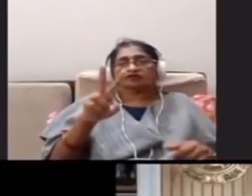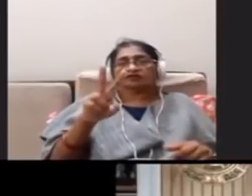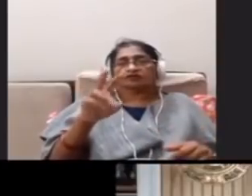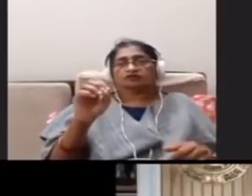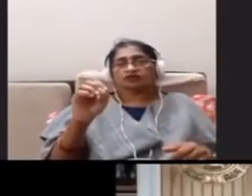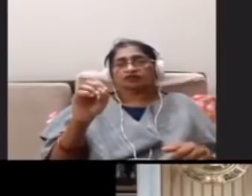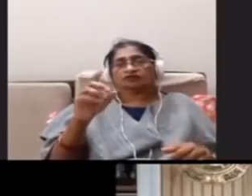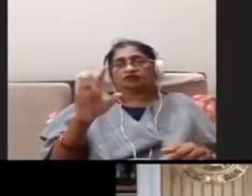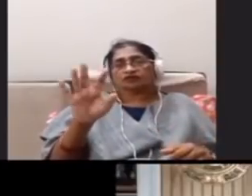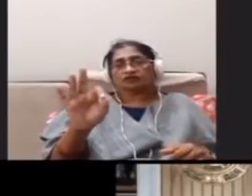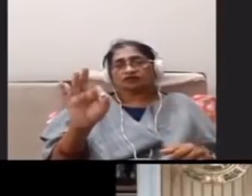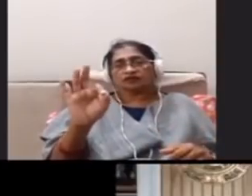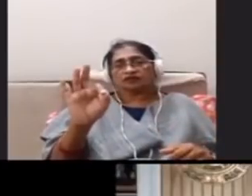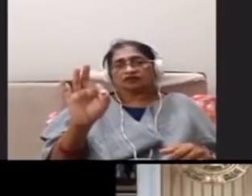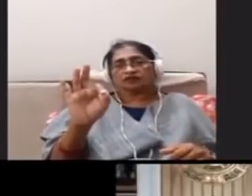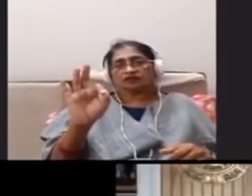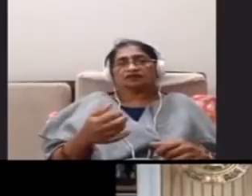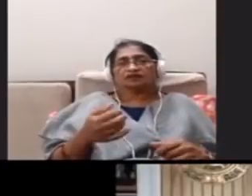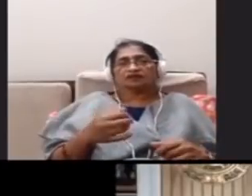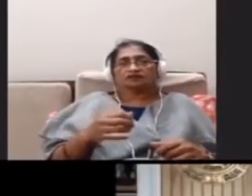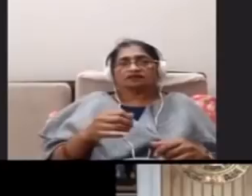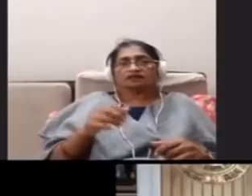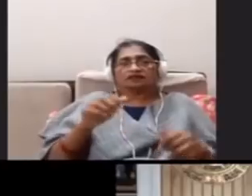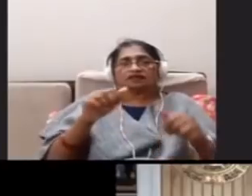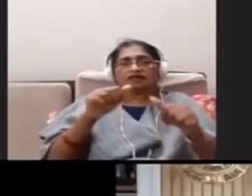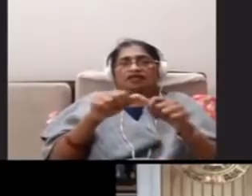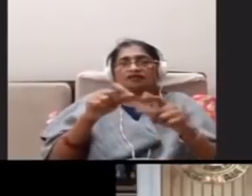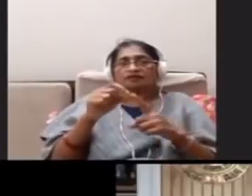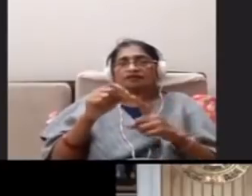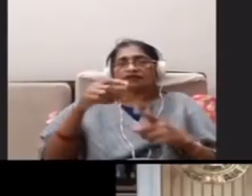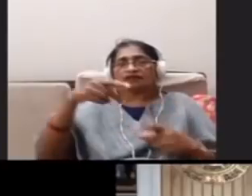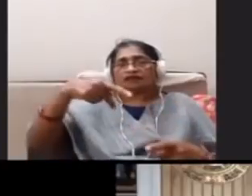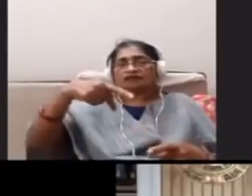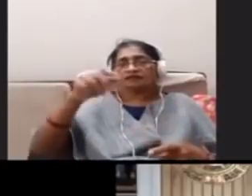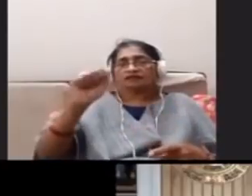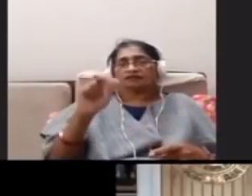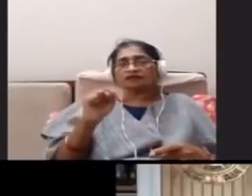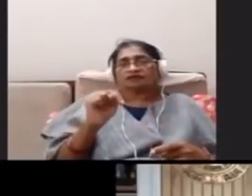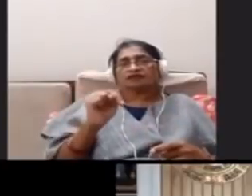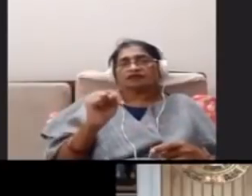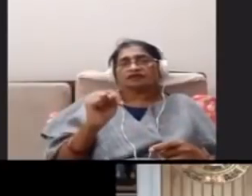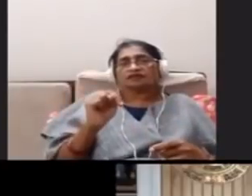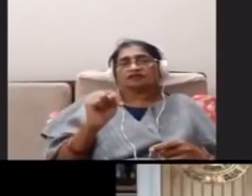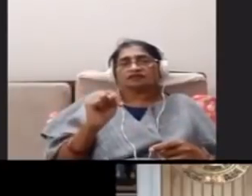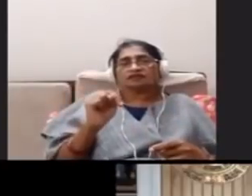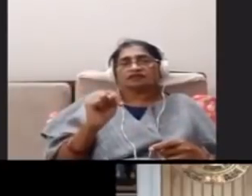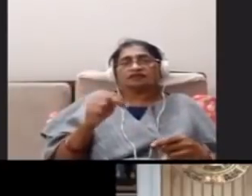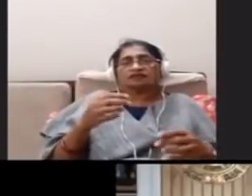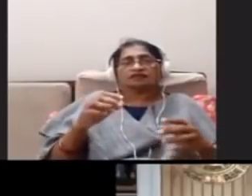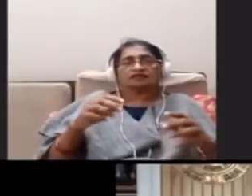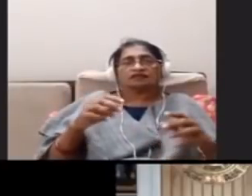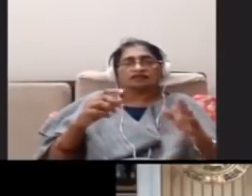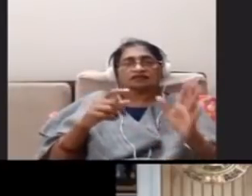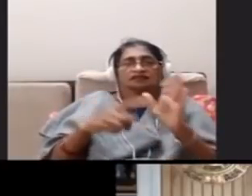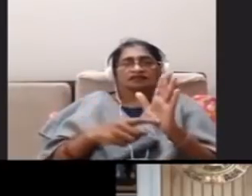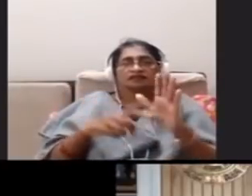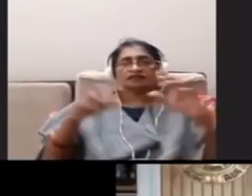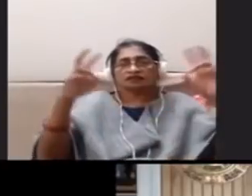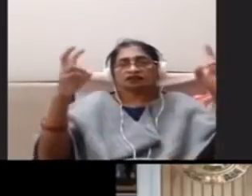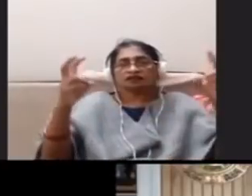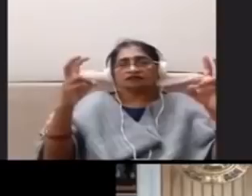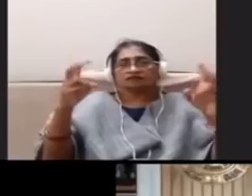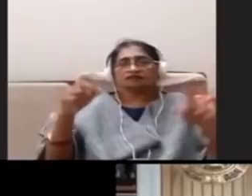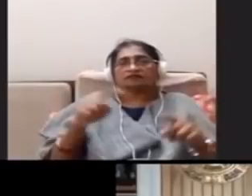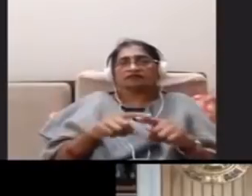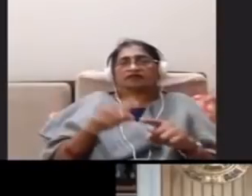of December, 2018, the Andhra Pradesh government, Department of Culture, India conferred the prestigious title Natya Chudamani on